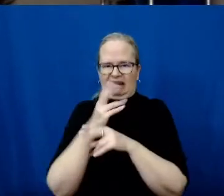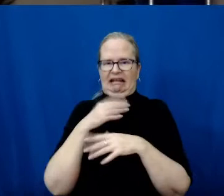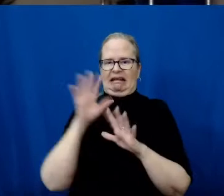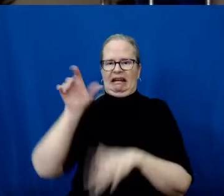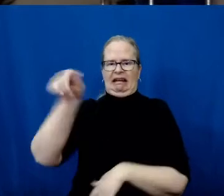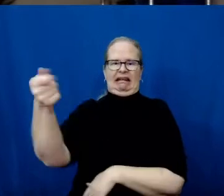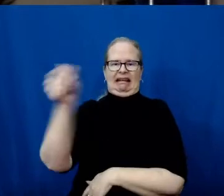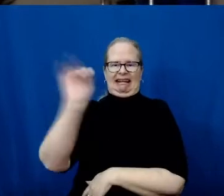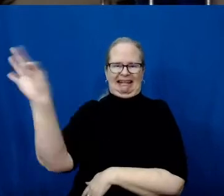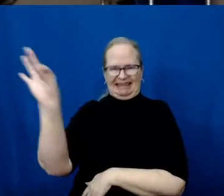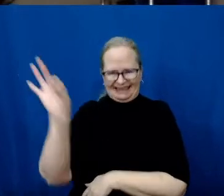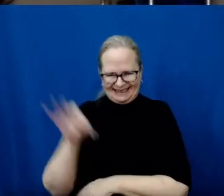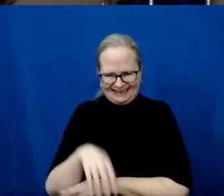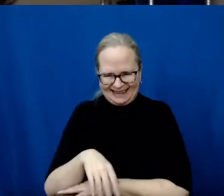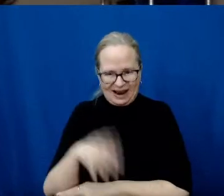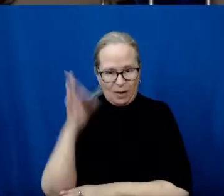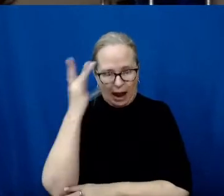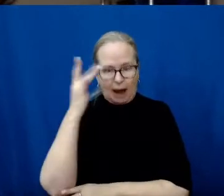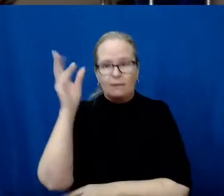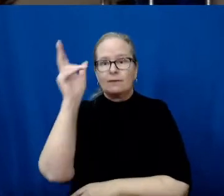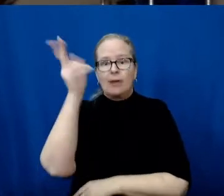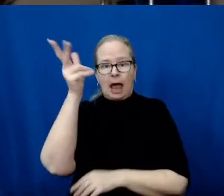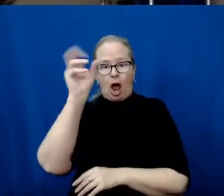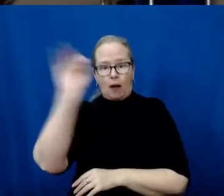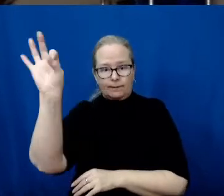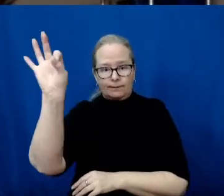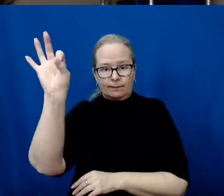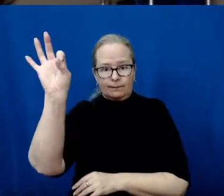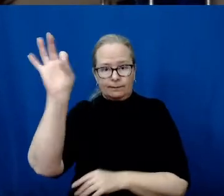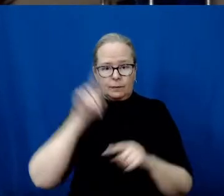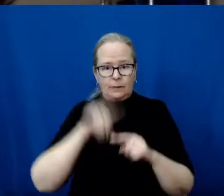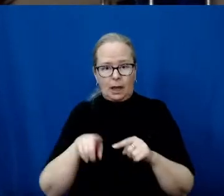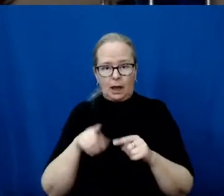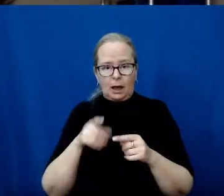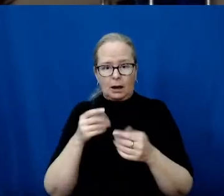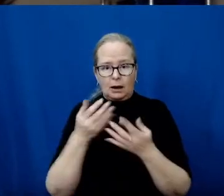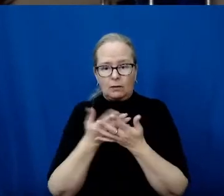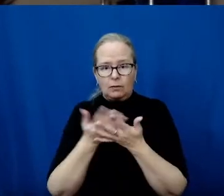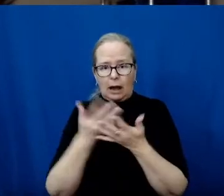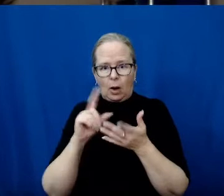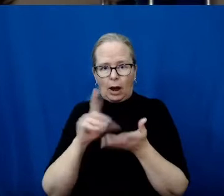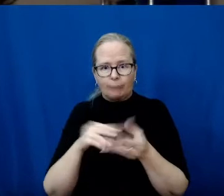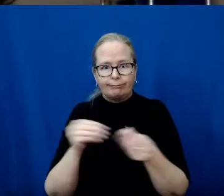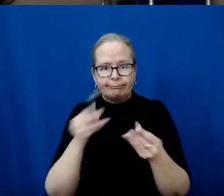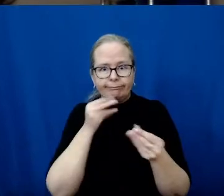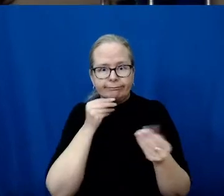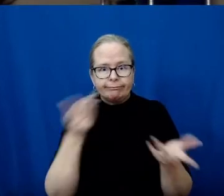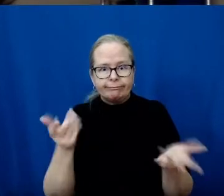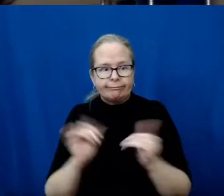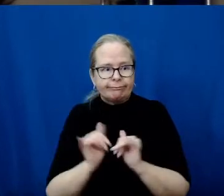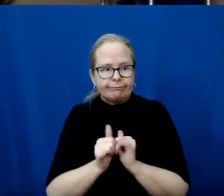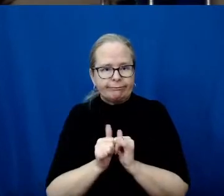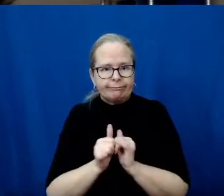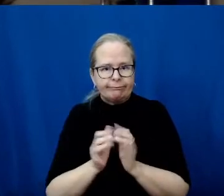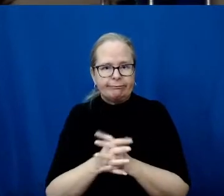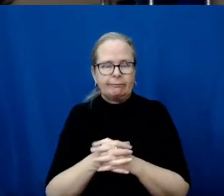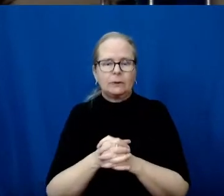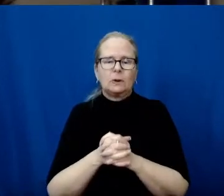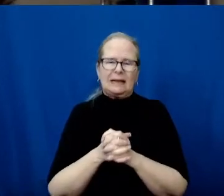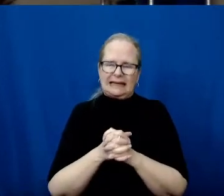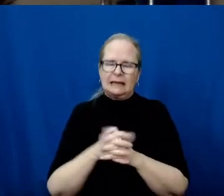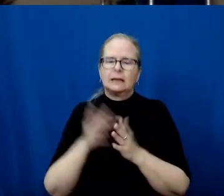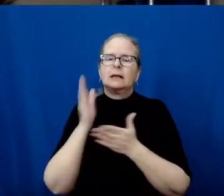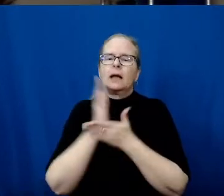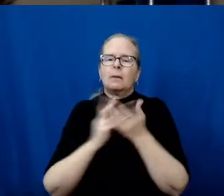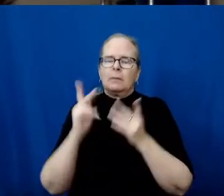shut down the ability to filter the air. So if sound, some people are really sensitive to sounds, then you want to be picking quiet fans, and the round